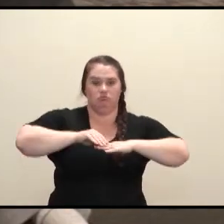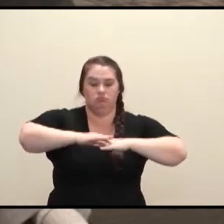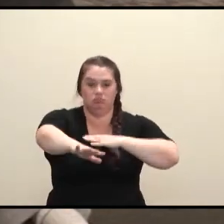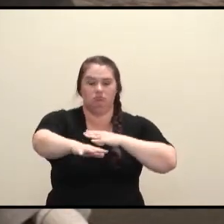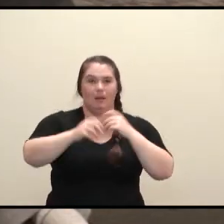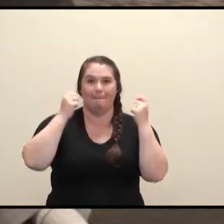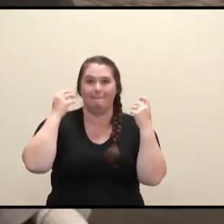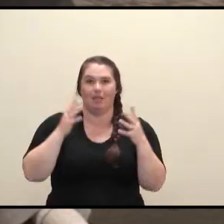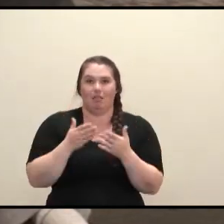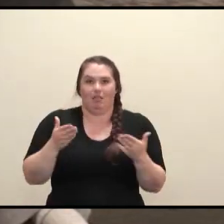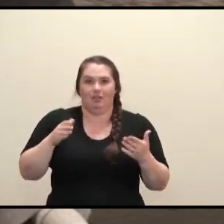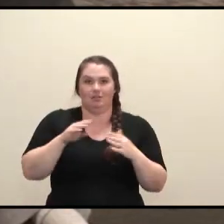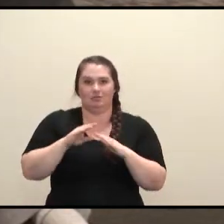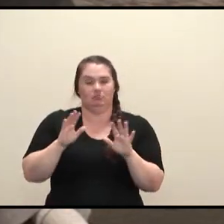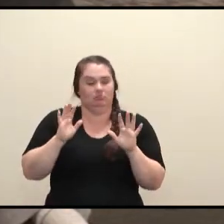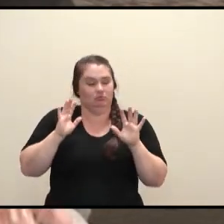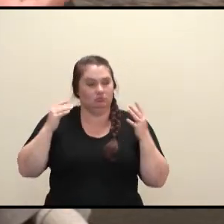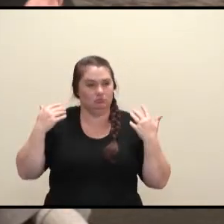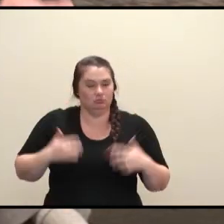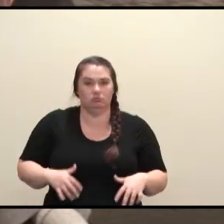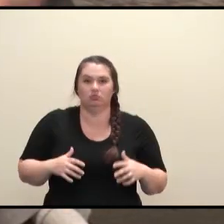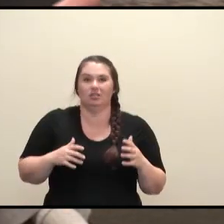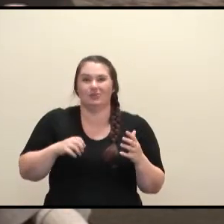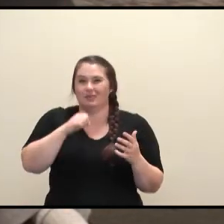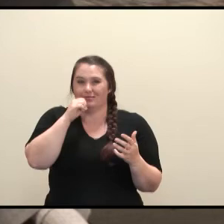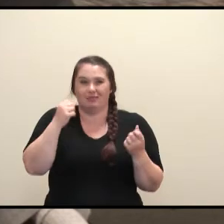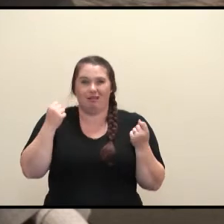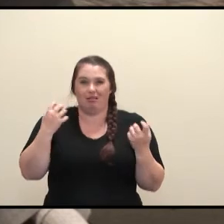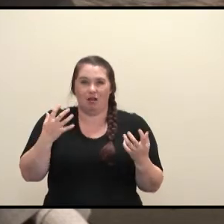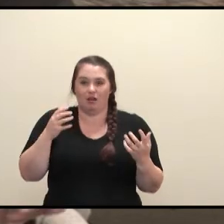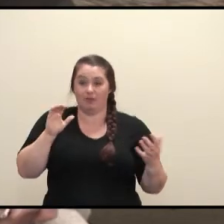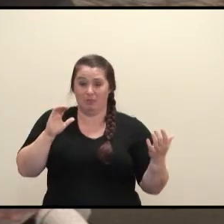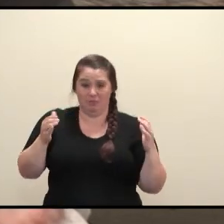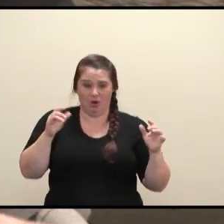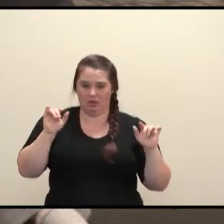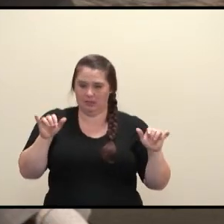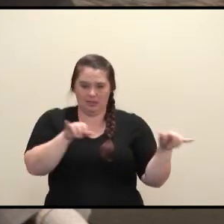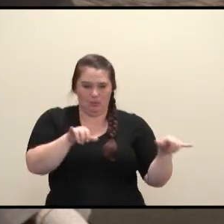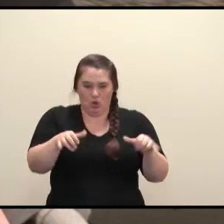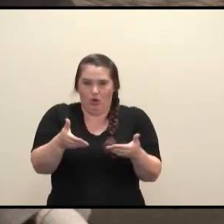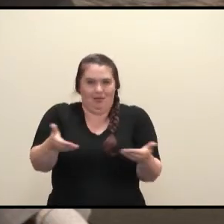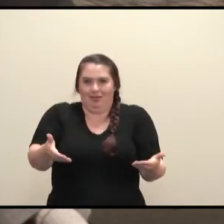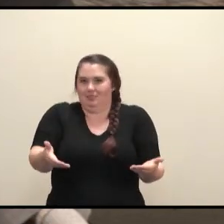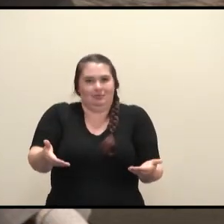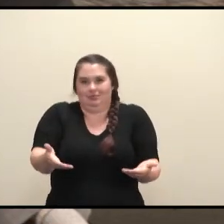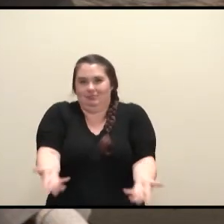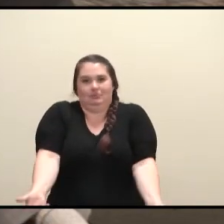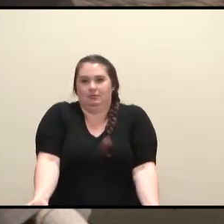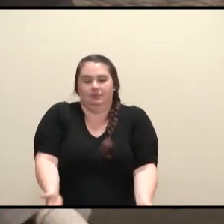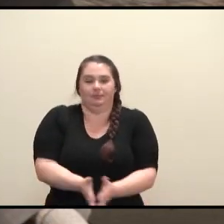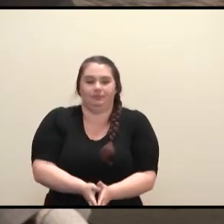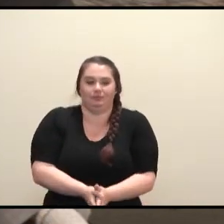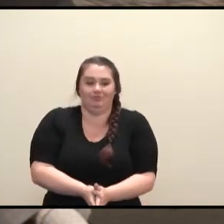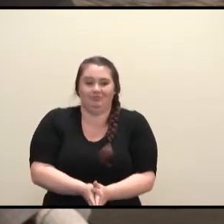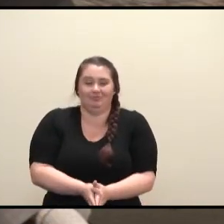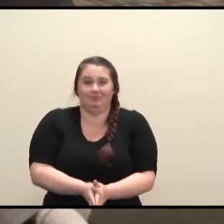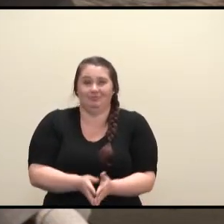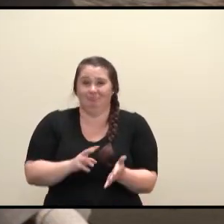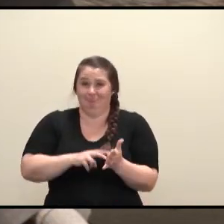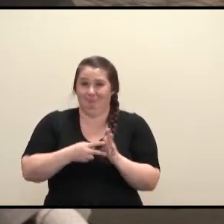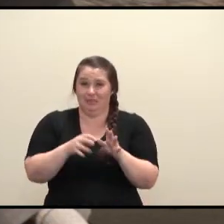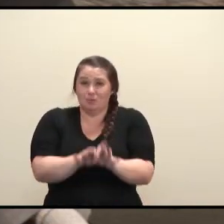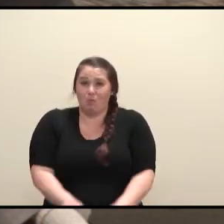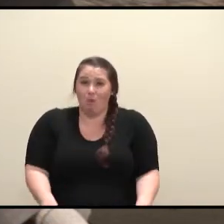lot of things, and so there's not been as much apples to apples in a lot of things either. So that's why it's really important that we are